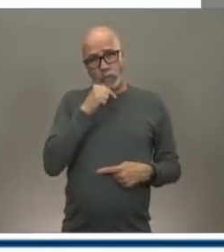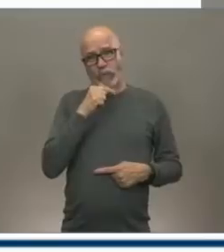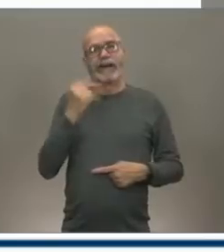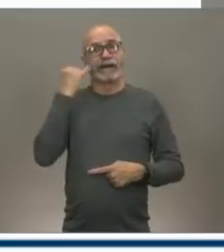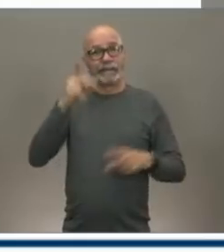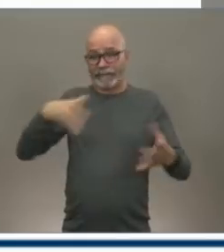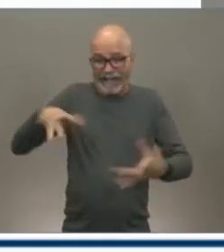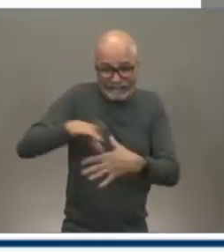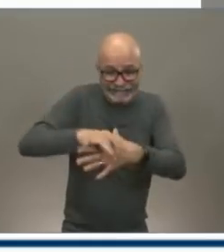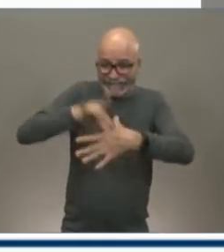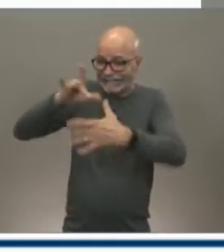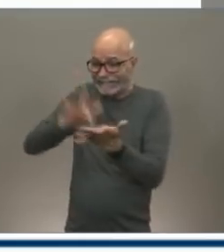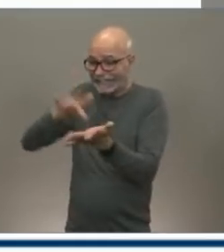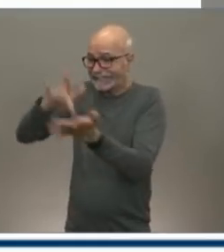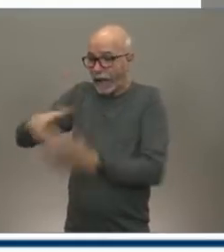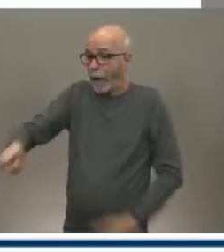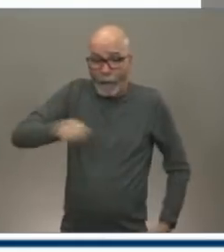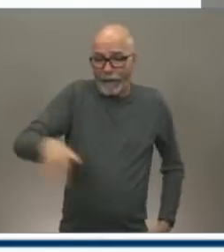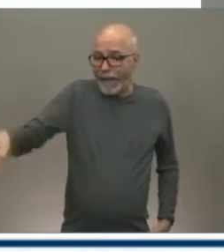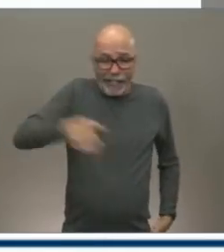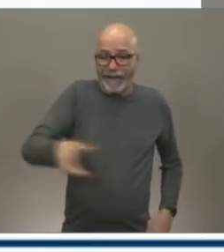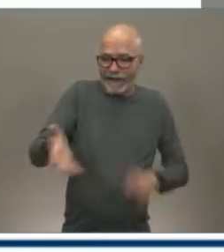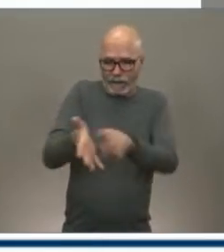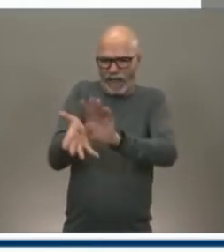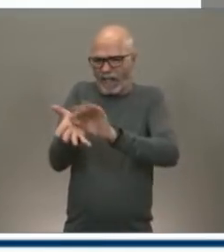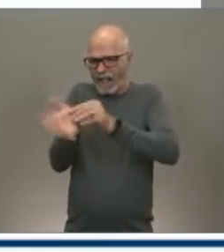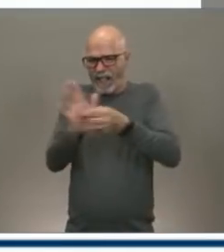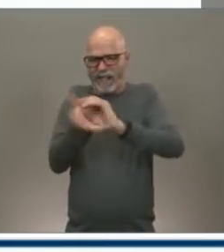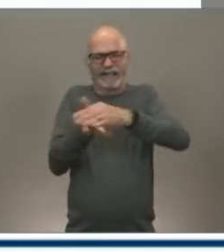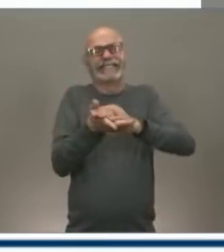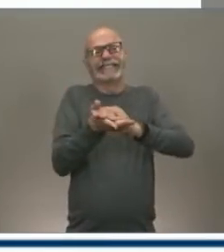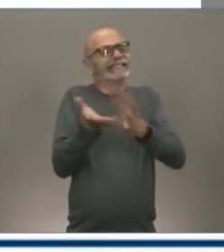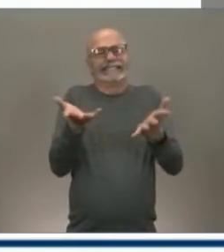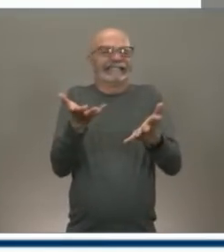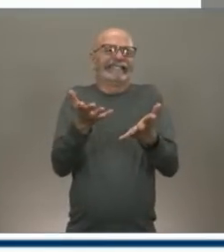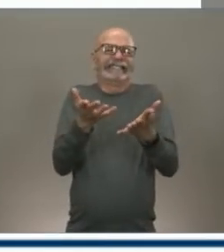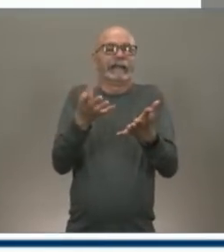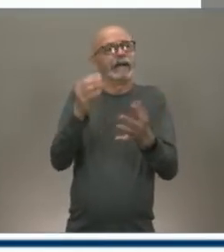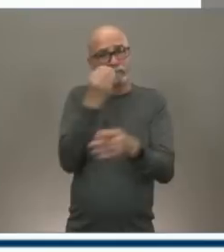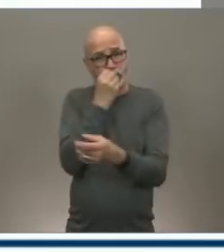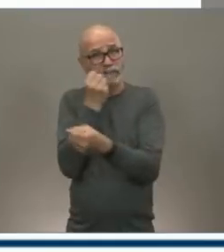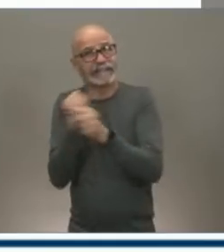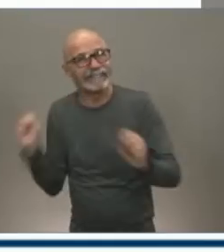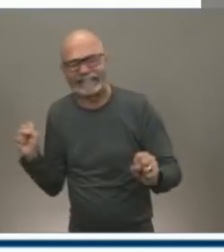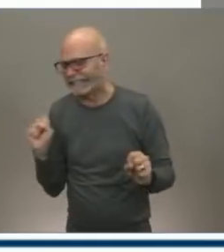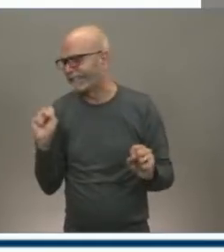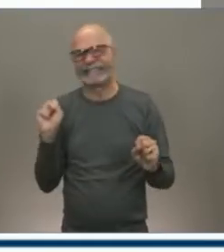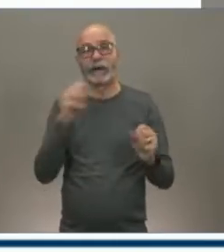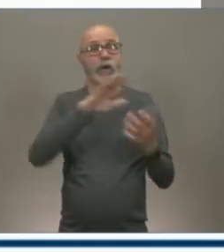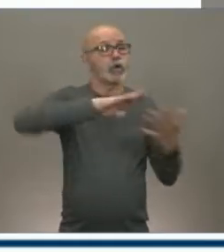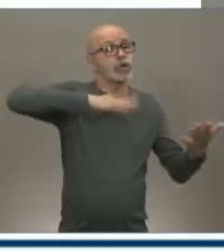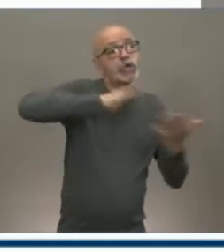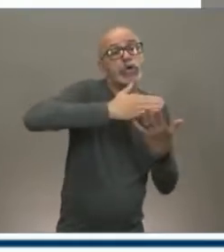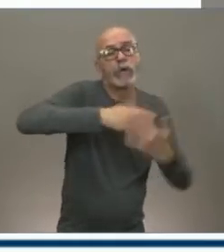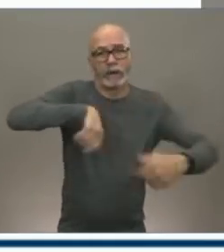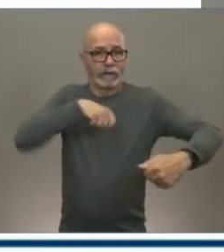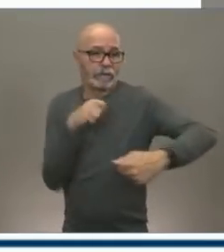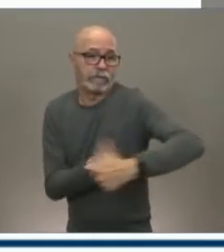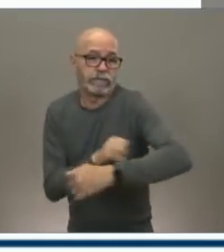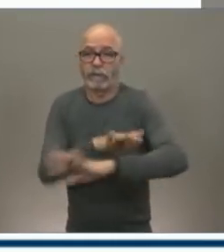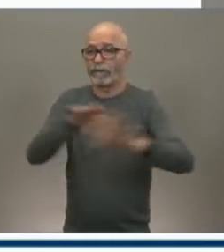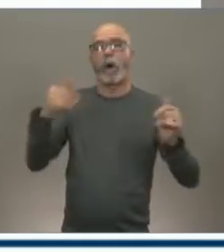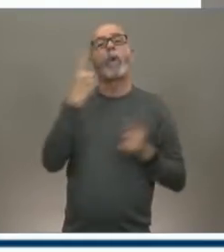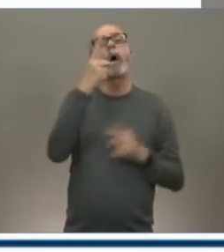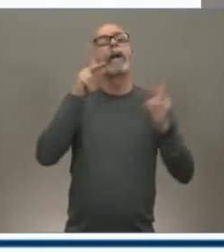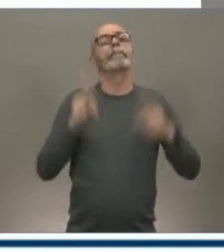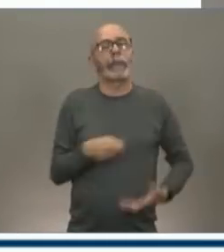important that all the food safety requirements are met when preparing the food, and then having a single person serving that out. So we have